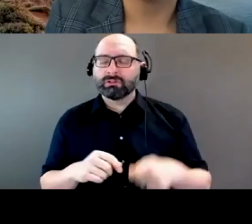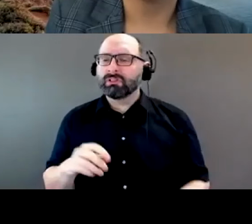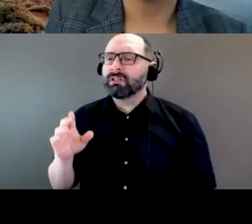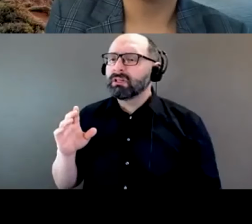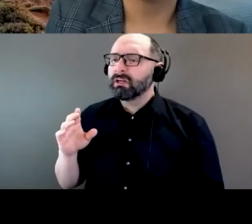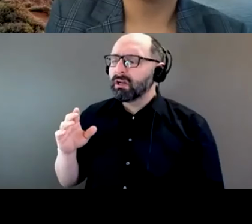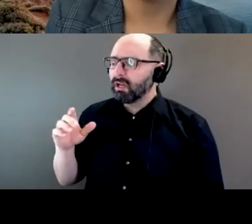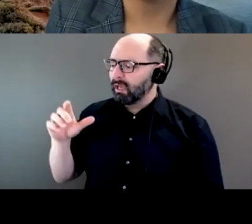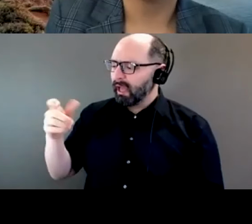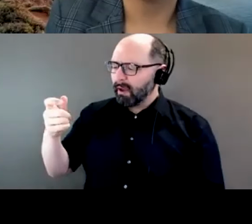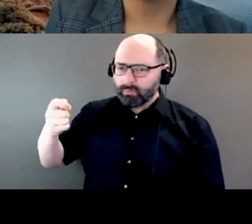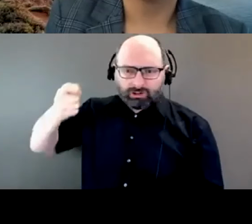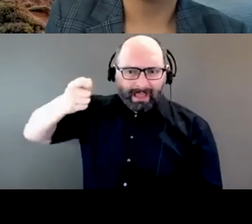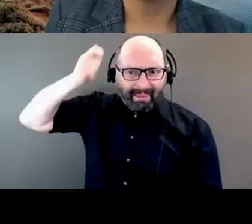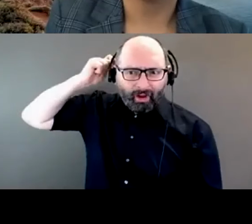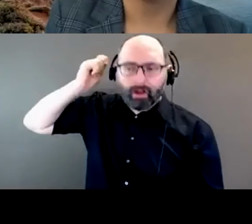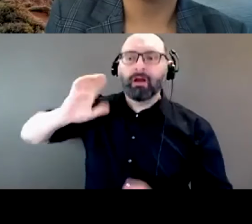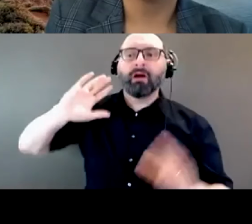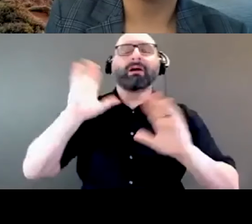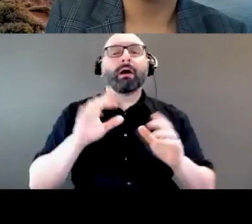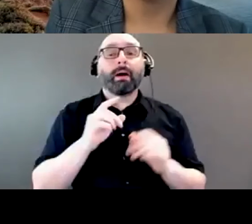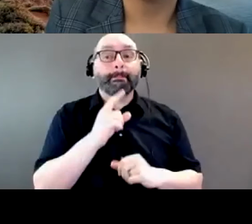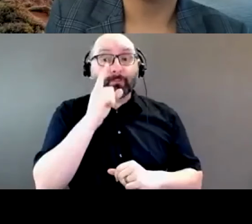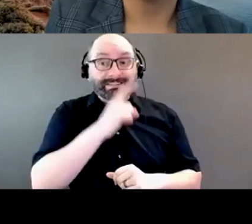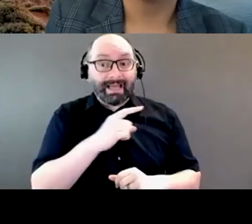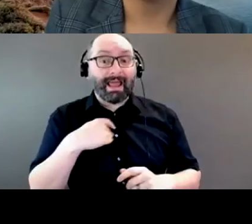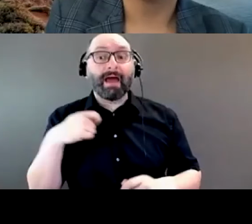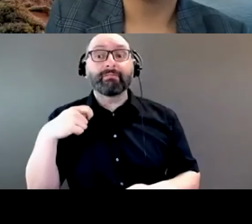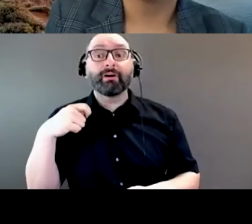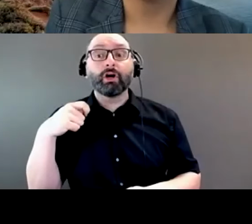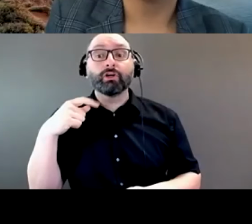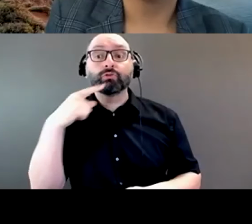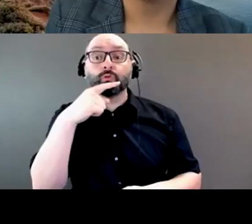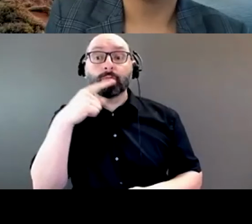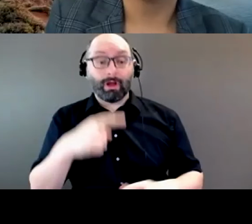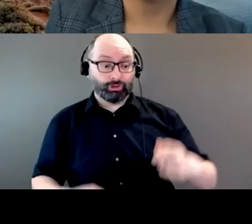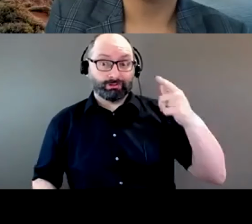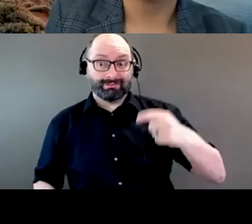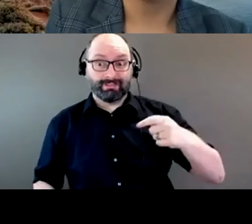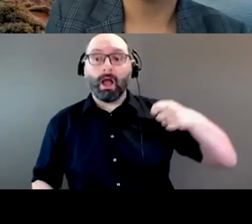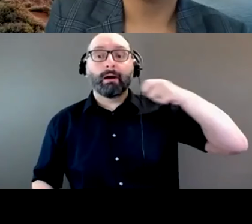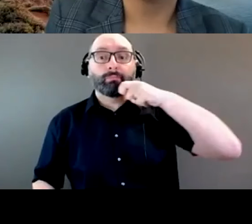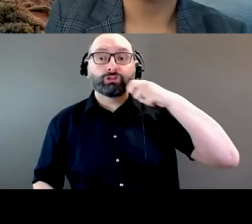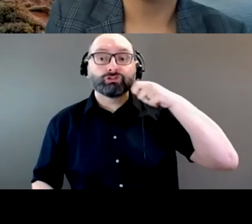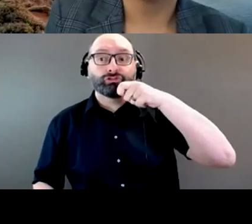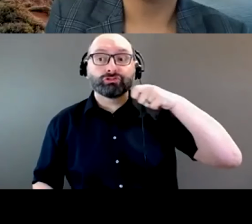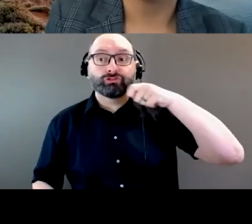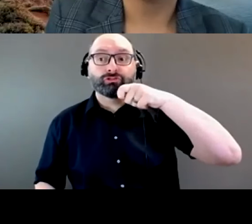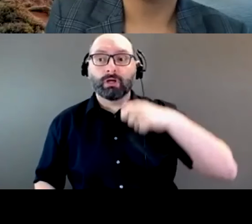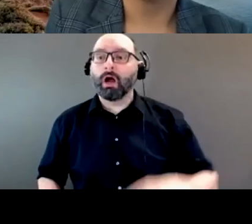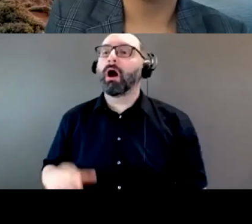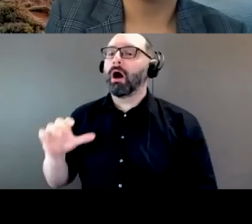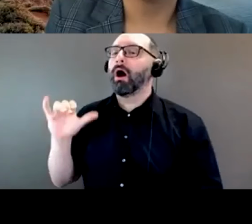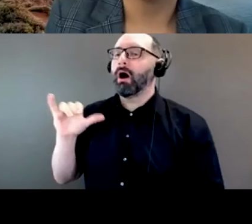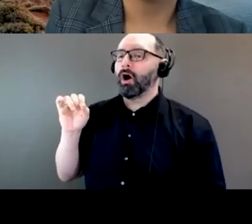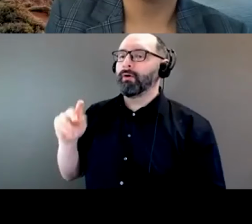my head? Oh, sorry. Pretend that you have a toothbrush in your left hand and you're brushing your teeth. Okay. Here's